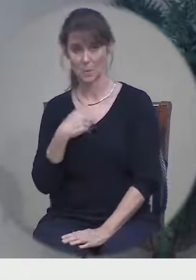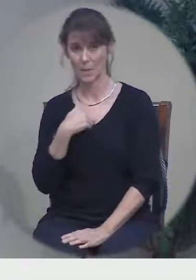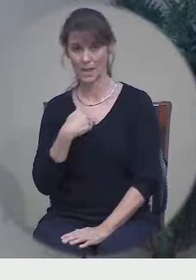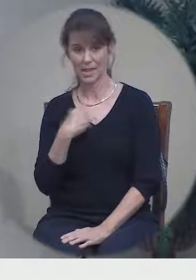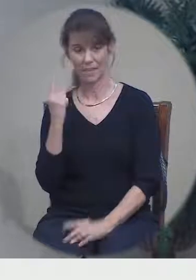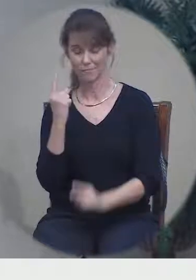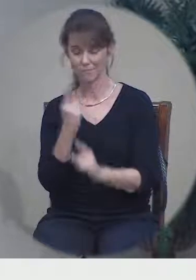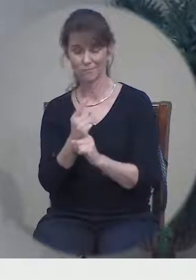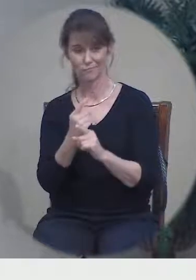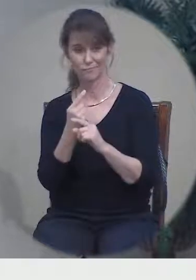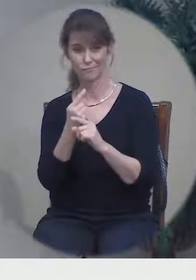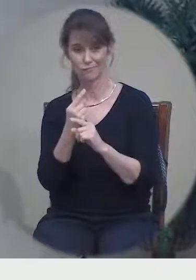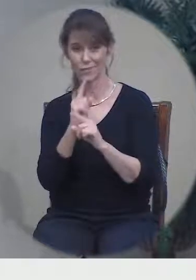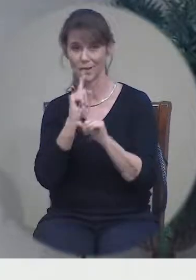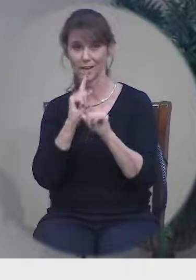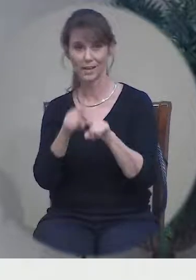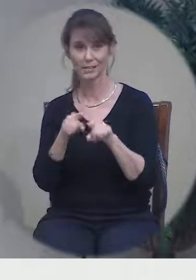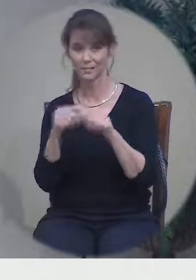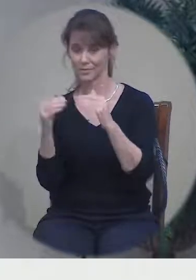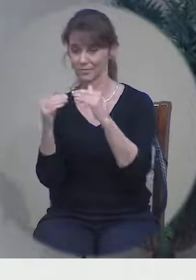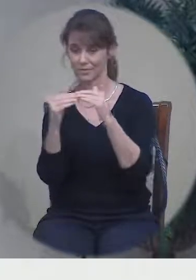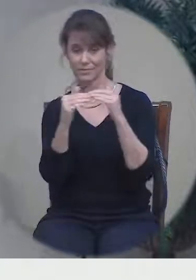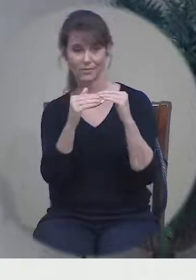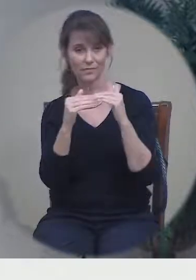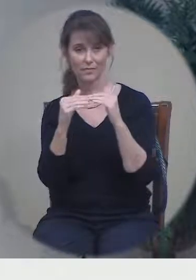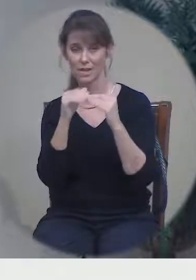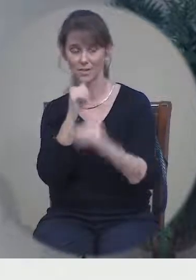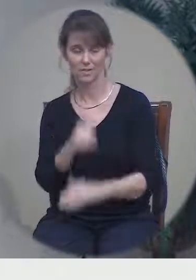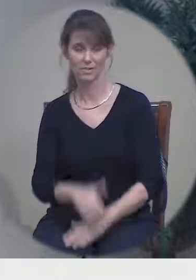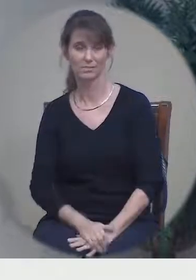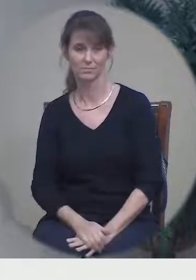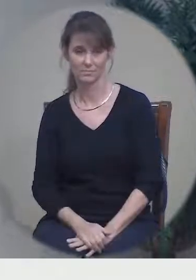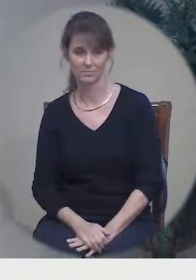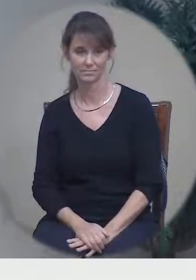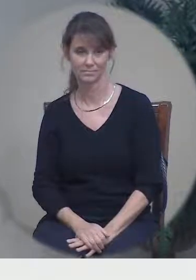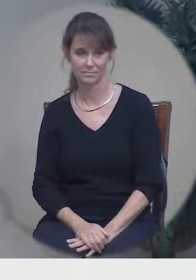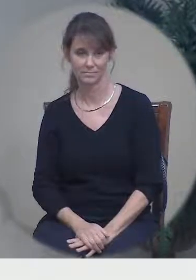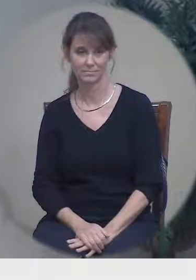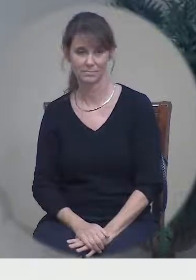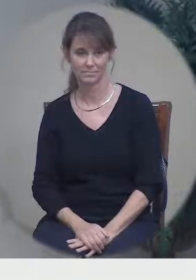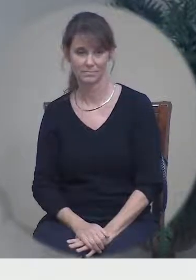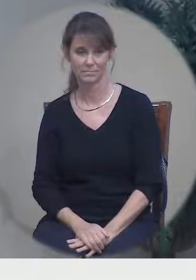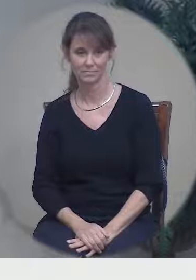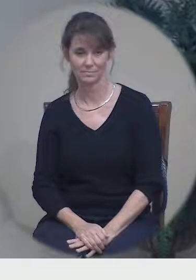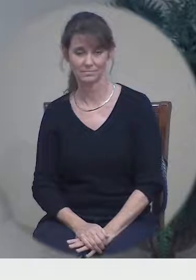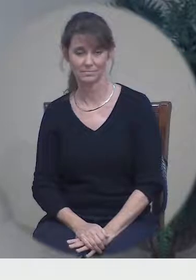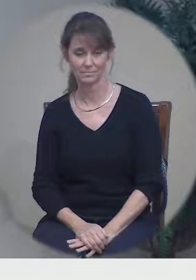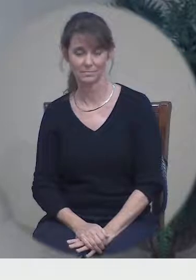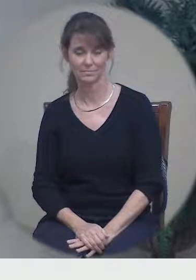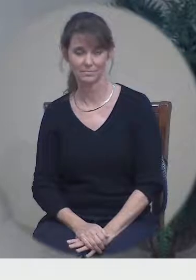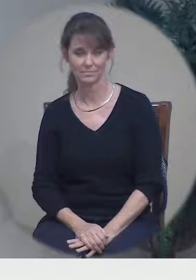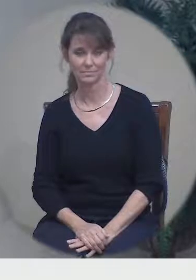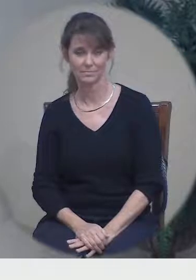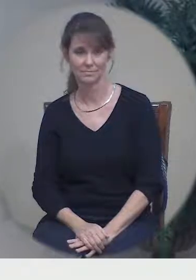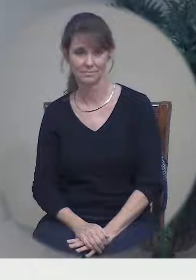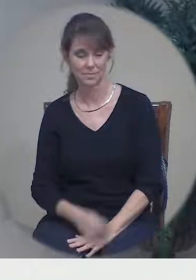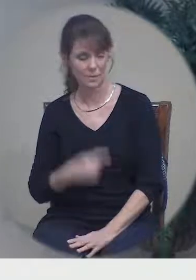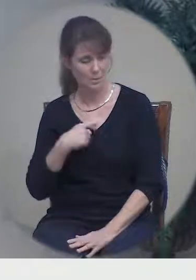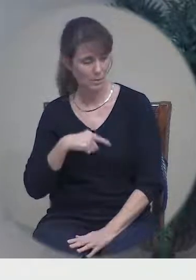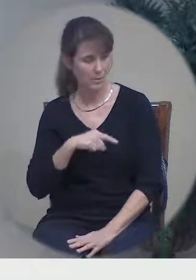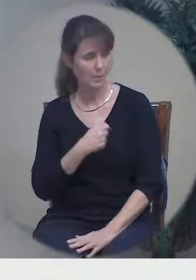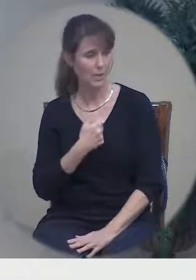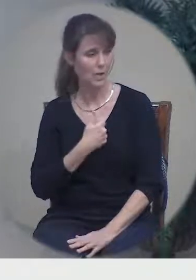us by God that answers every nuance of that question. That's the first thing. We've got to know our limitations